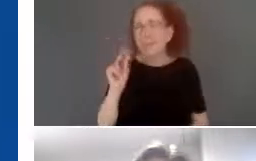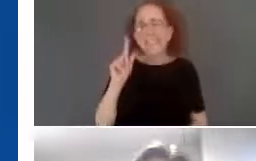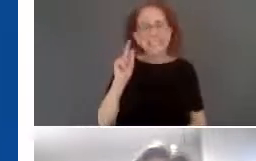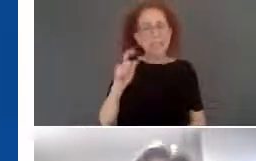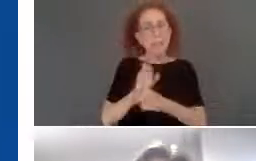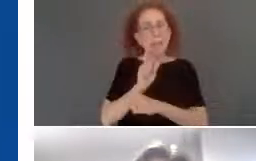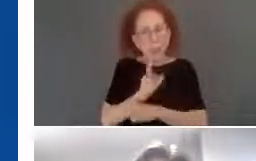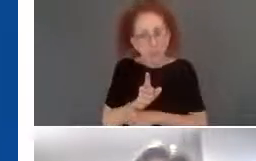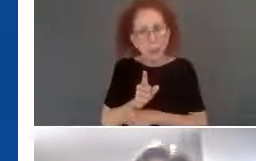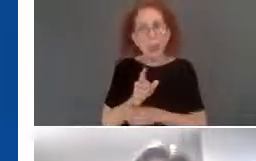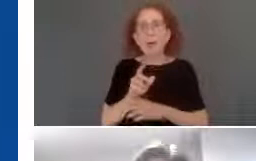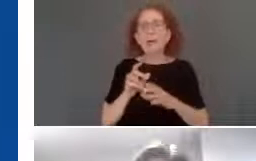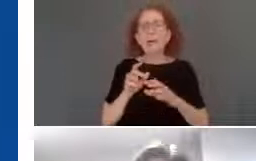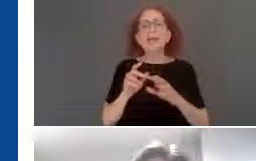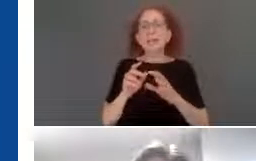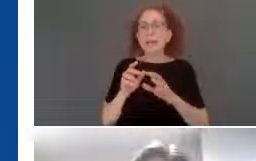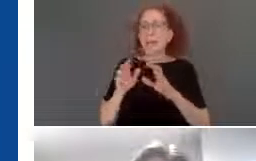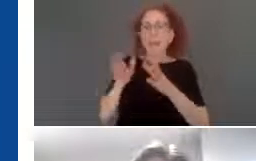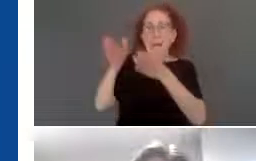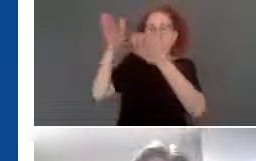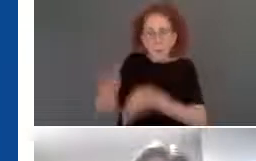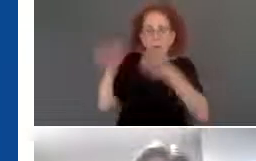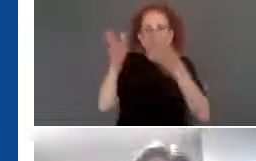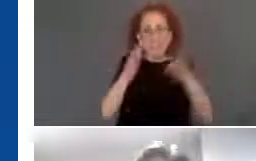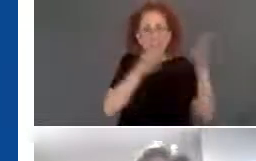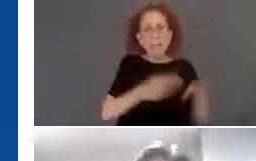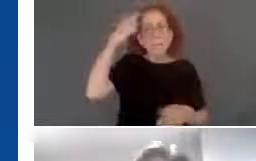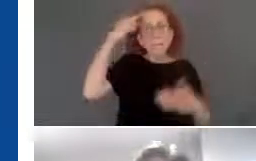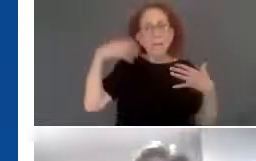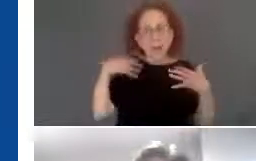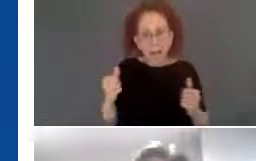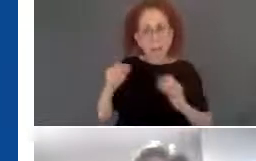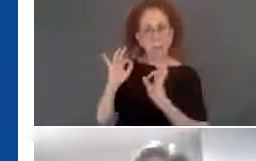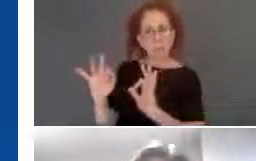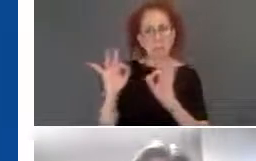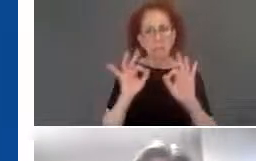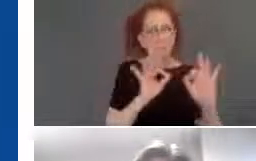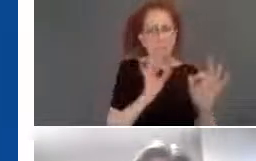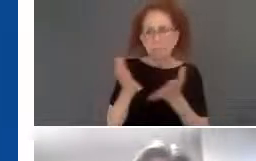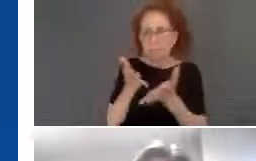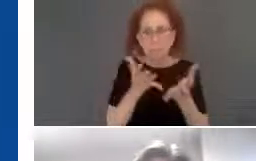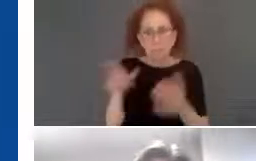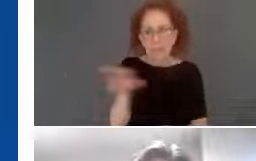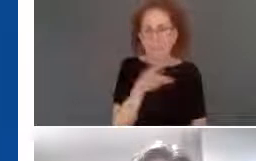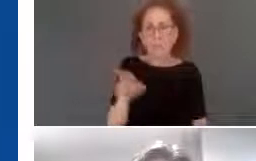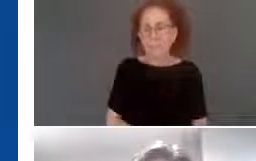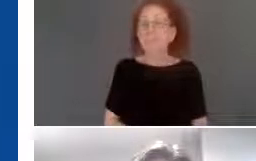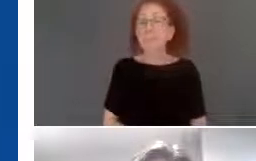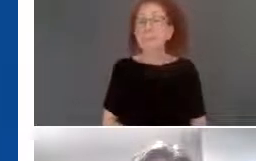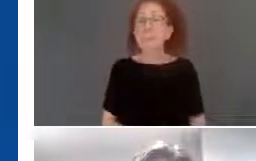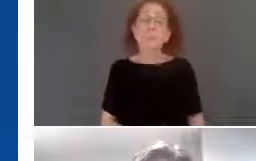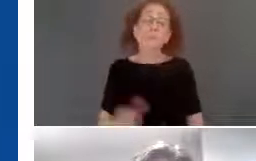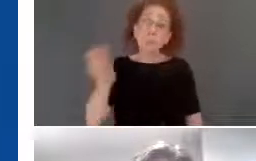that the entire individual, their mental health is intact as well. We also want to note that